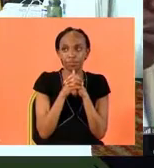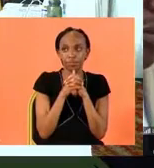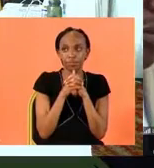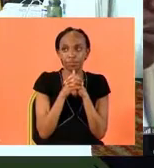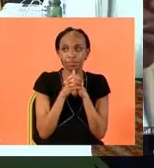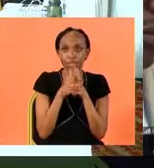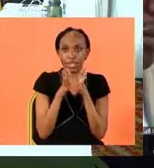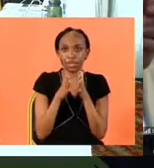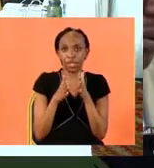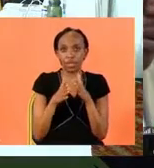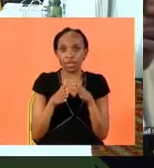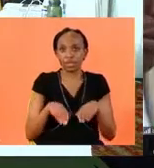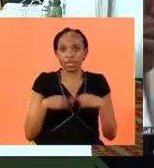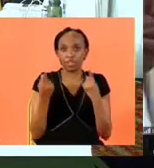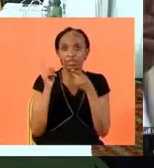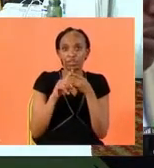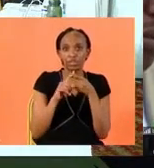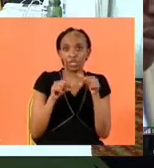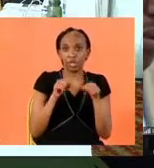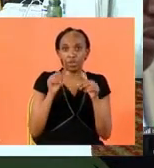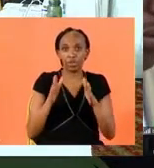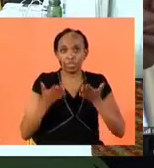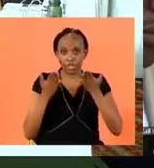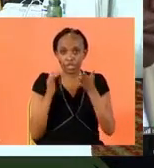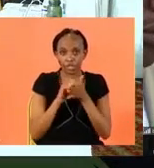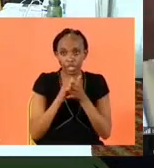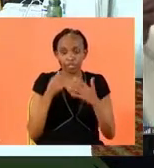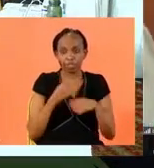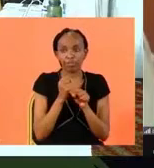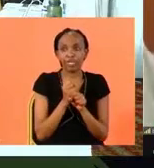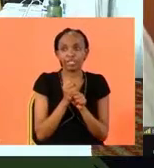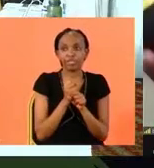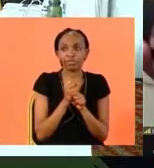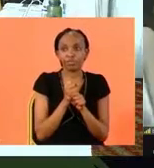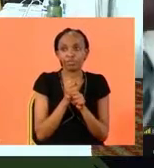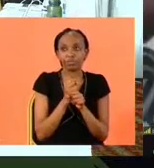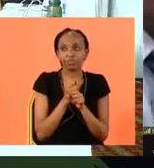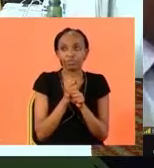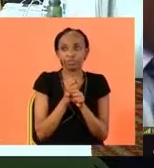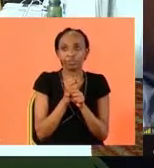So they are going to contribute towards the presentations that have been made.